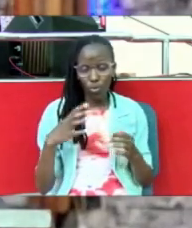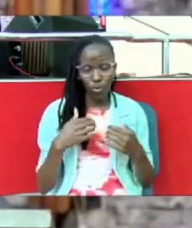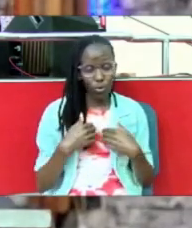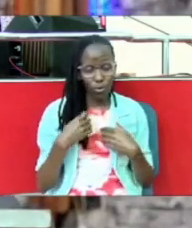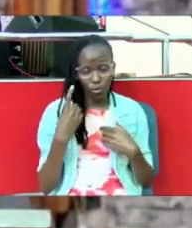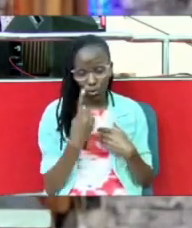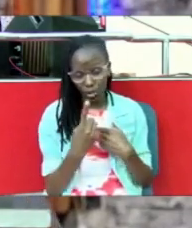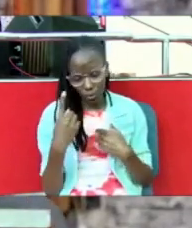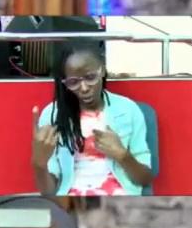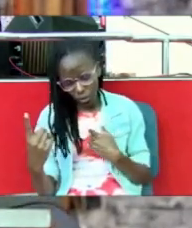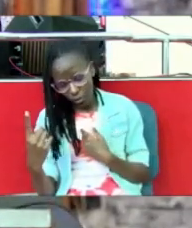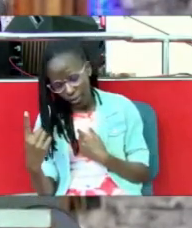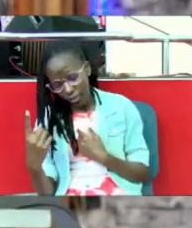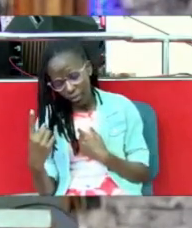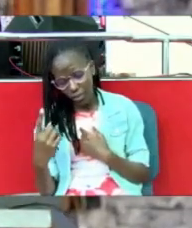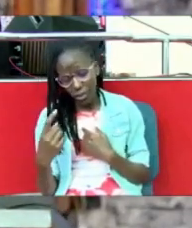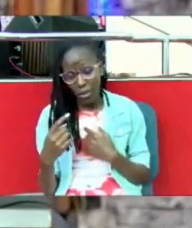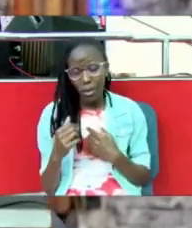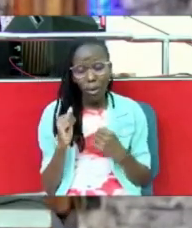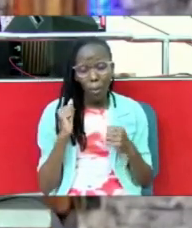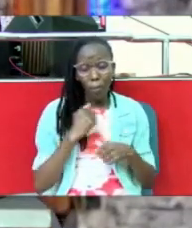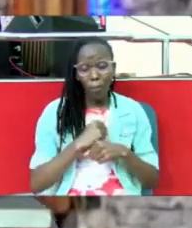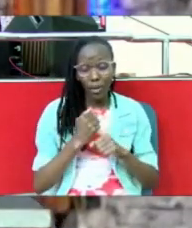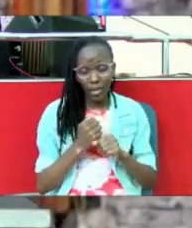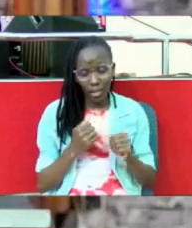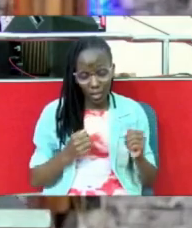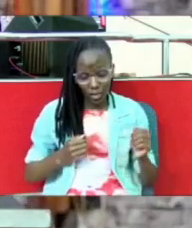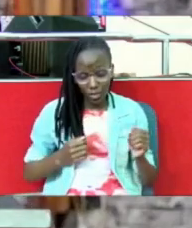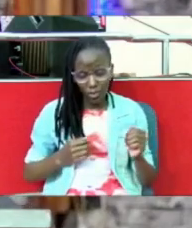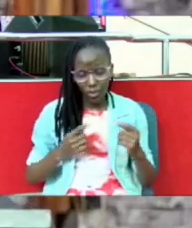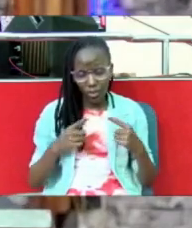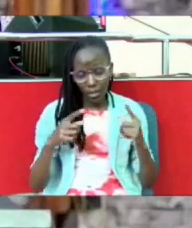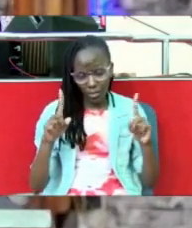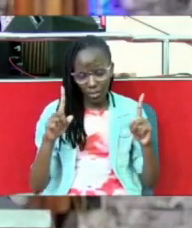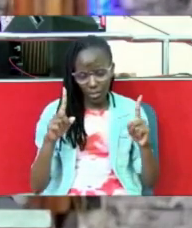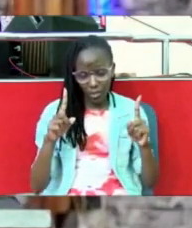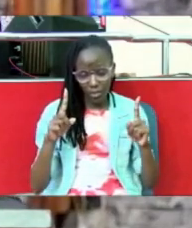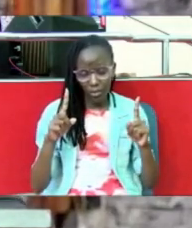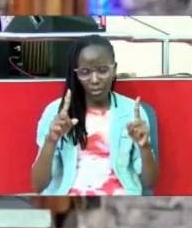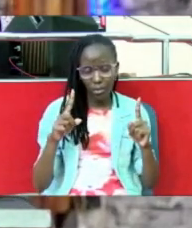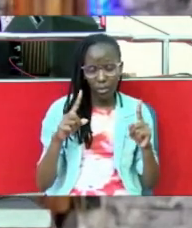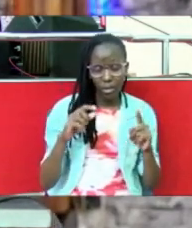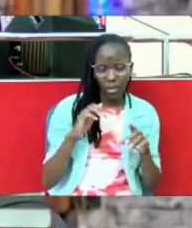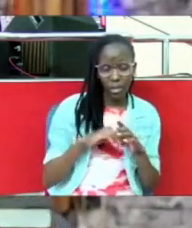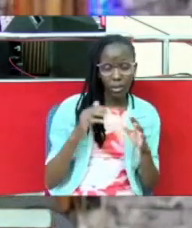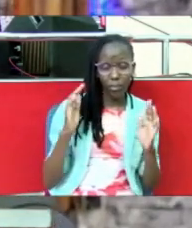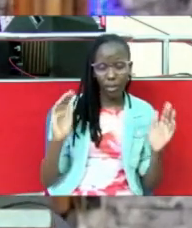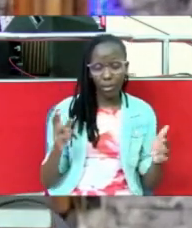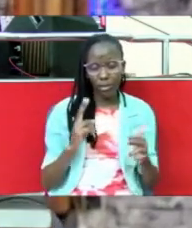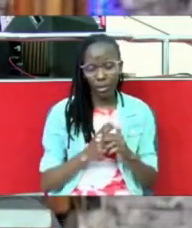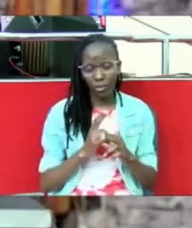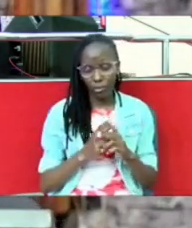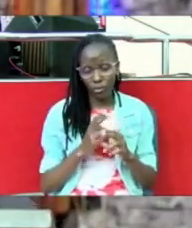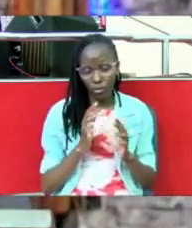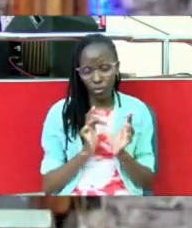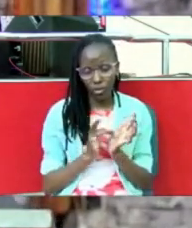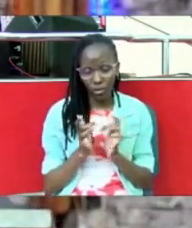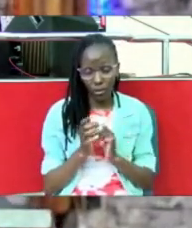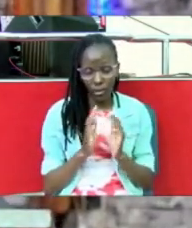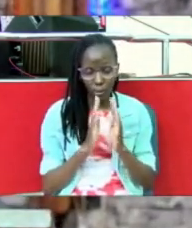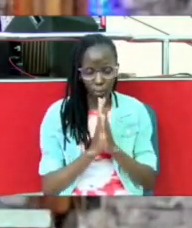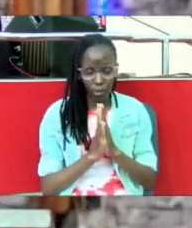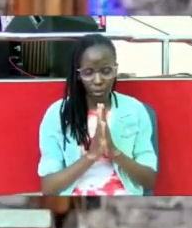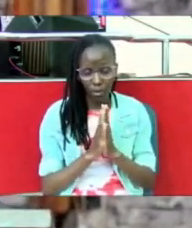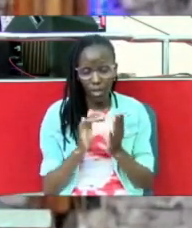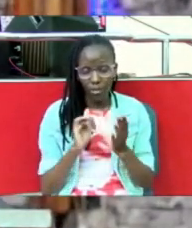us, cause it to come to pass, Lord, in full and without any form of delay, in the mighty name of Jesus. And Lord, I pray, Jehovah God, that, Lord, may